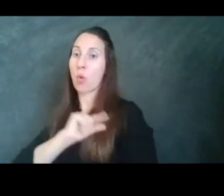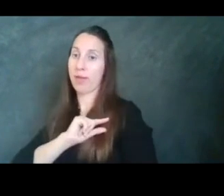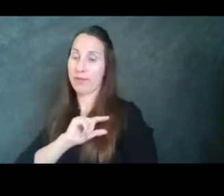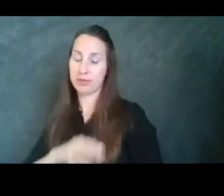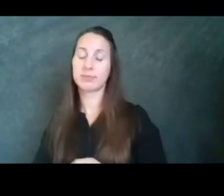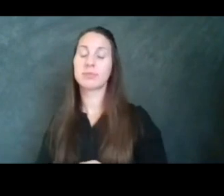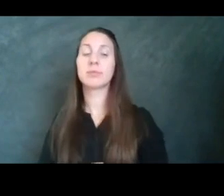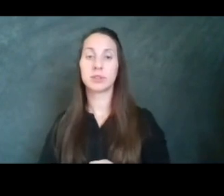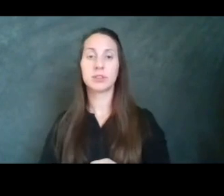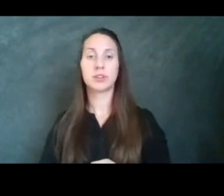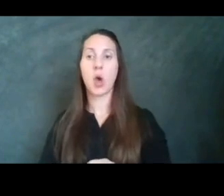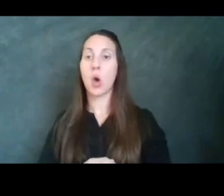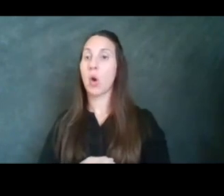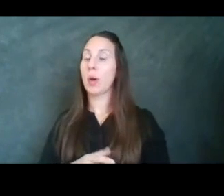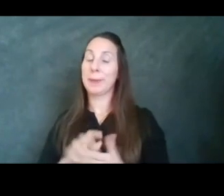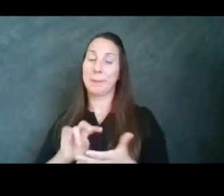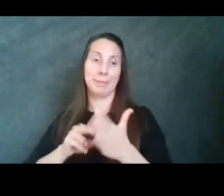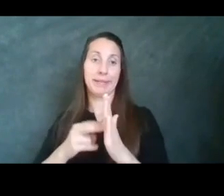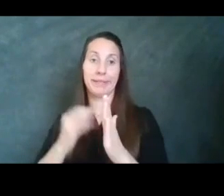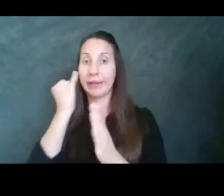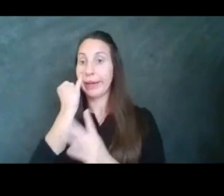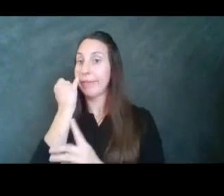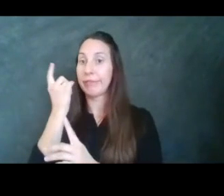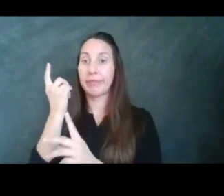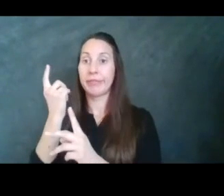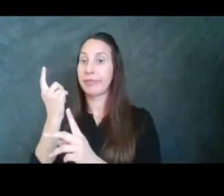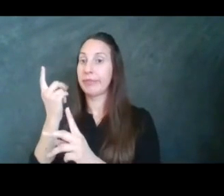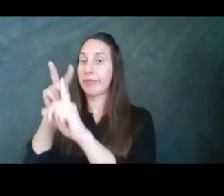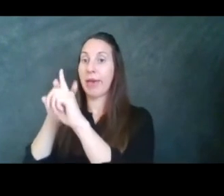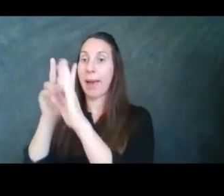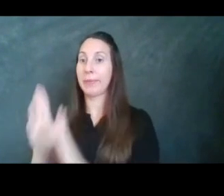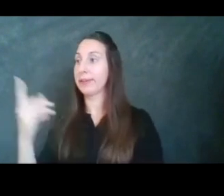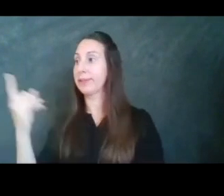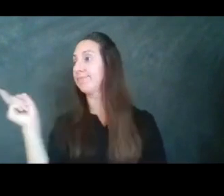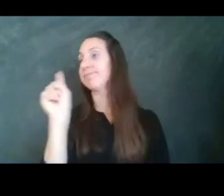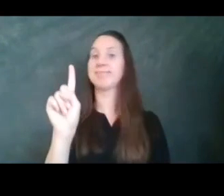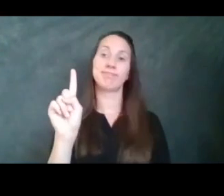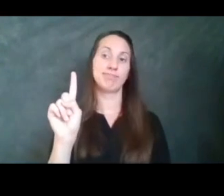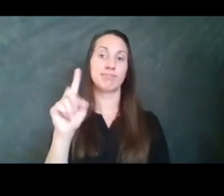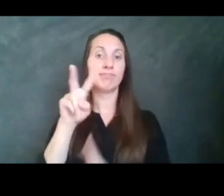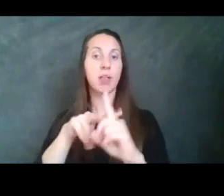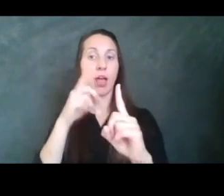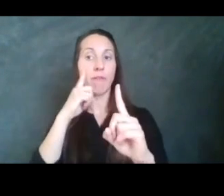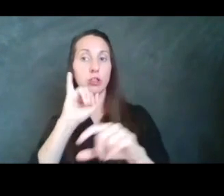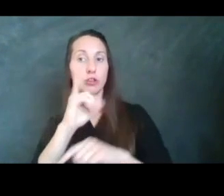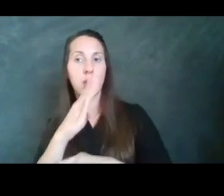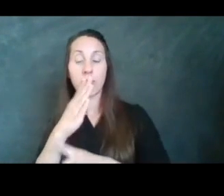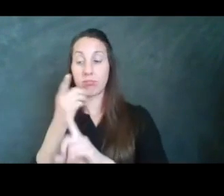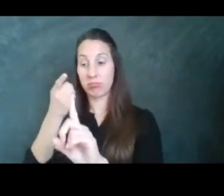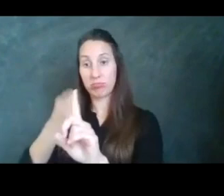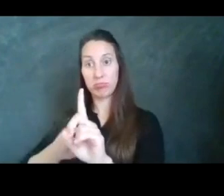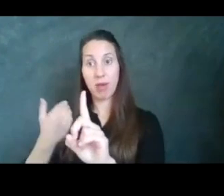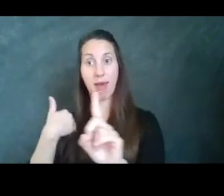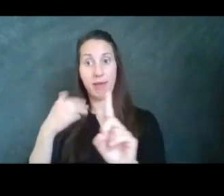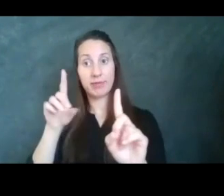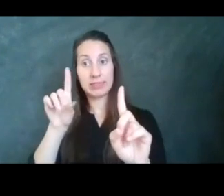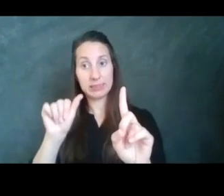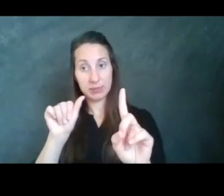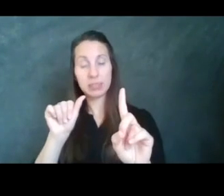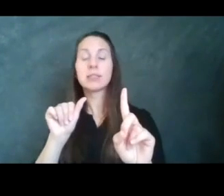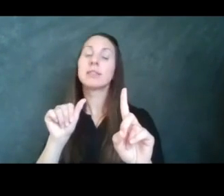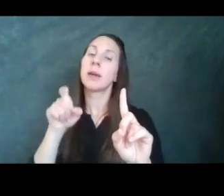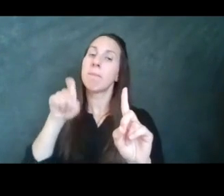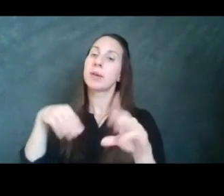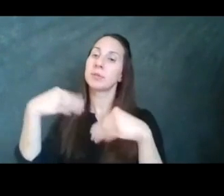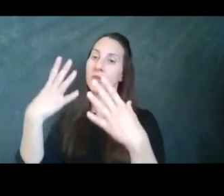both to applicants. If an applicant comes and applies for a job and they have a disability, you must give them a reasonable